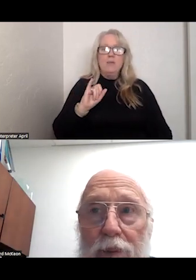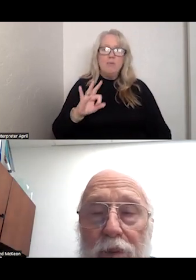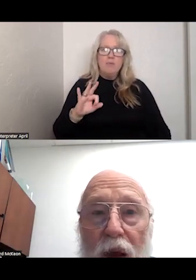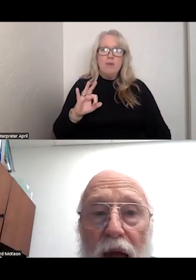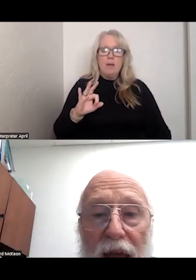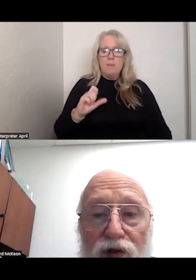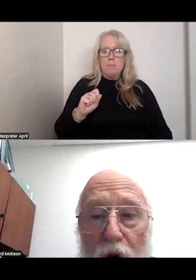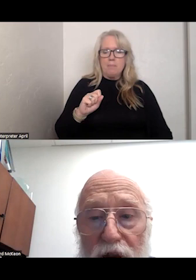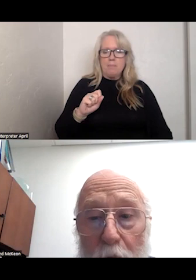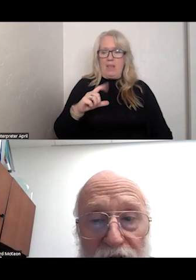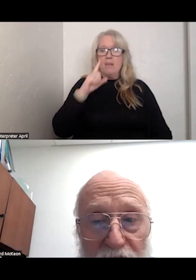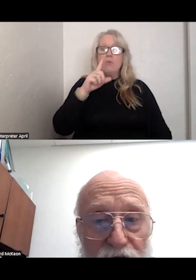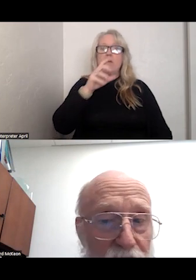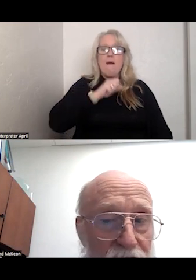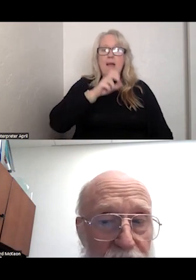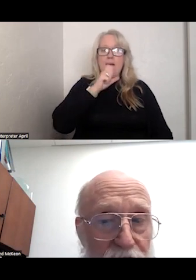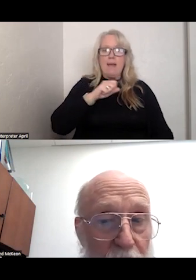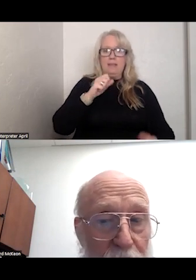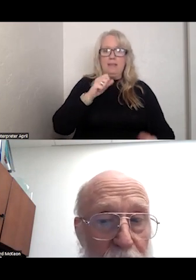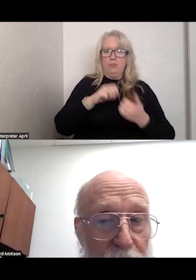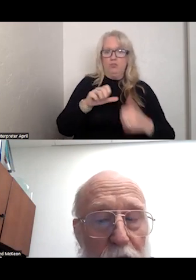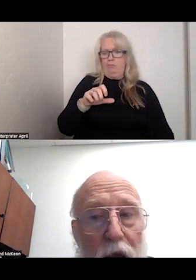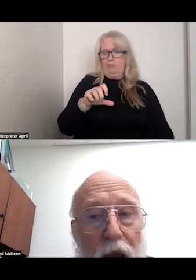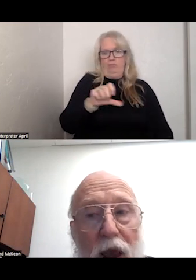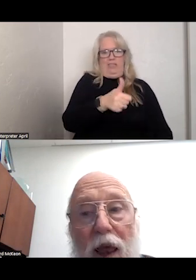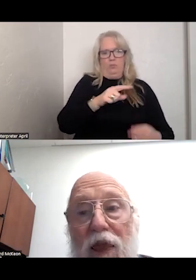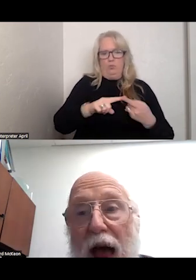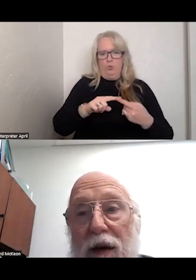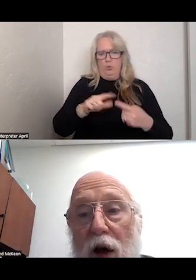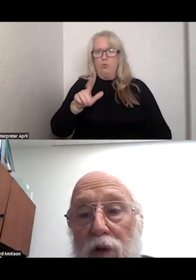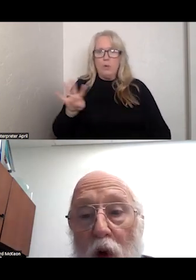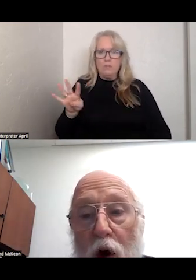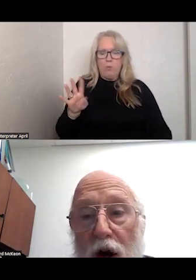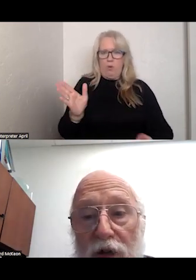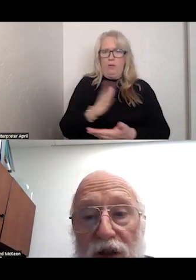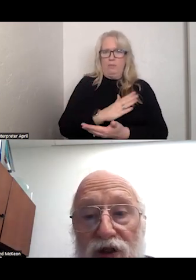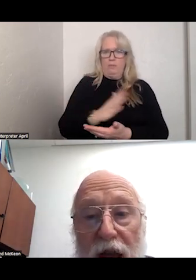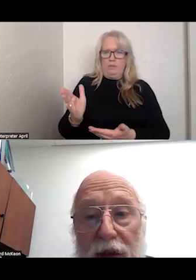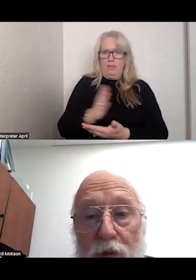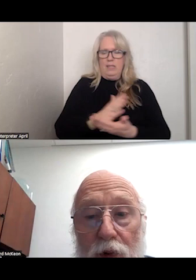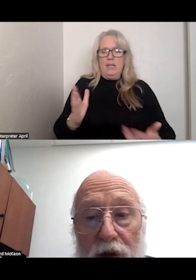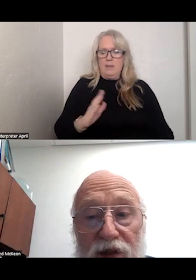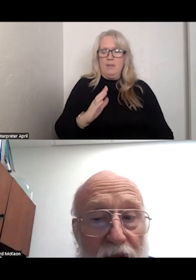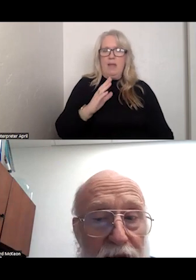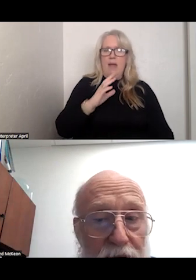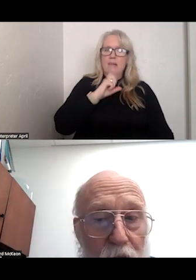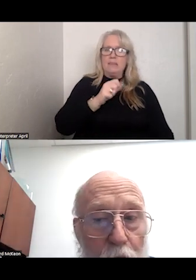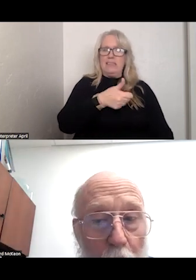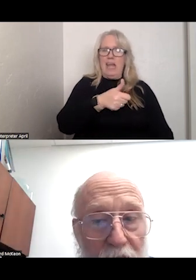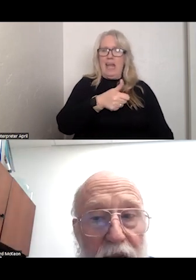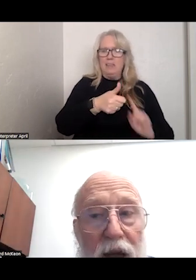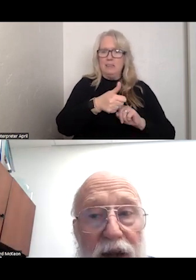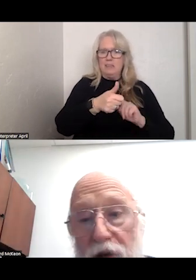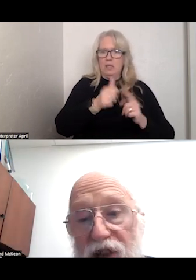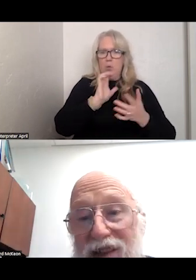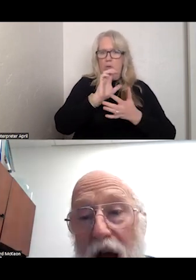a age range by statute of 10 to 24. That floor of age 10 was taken